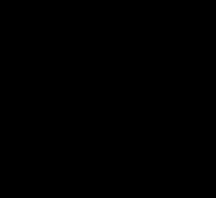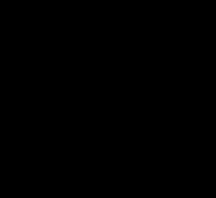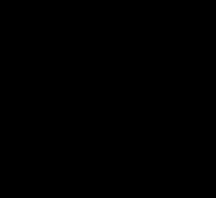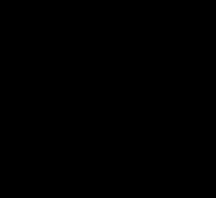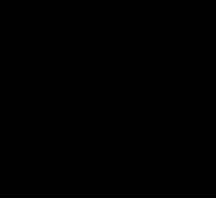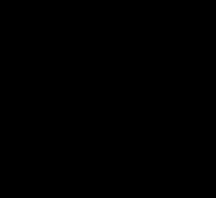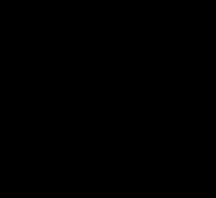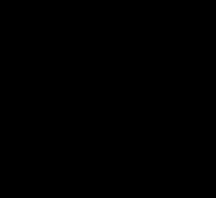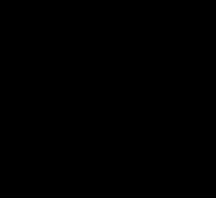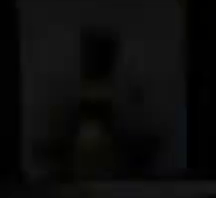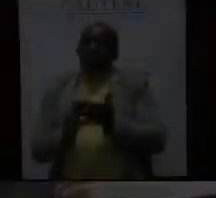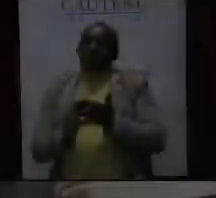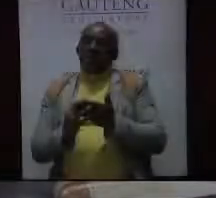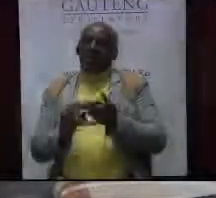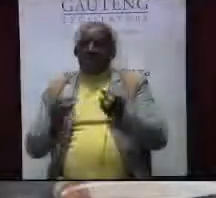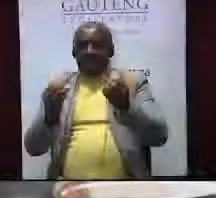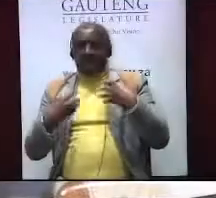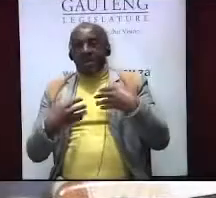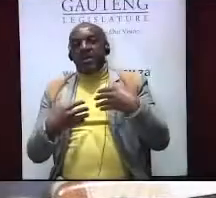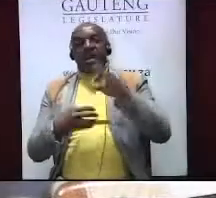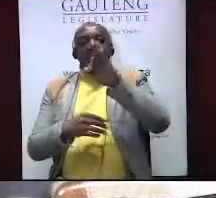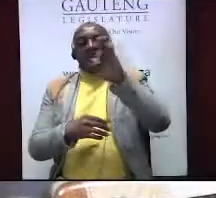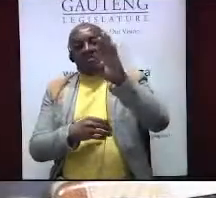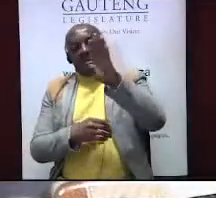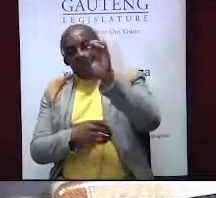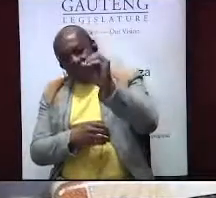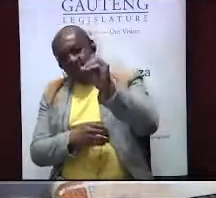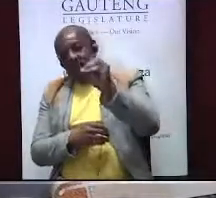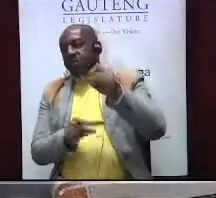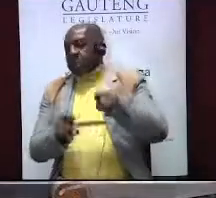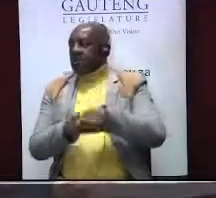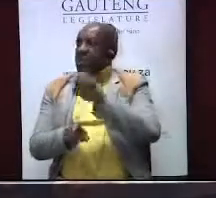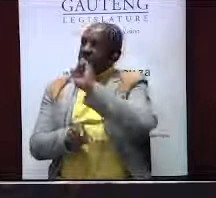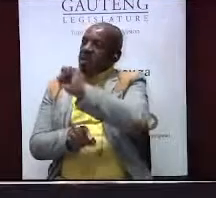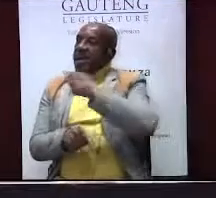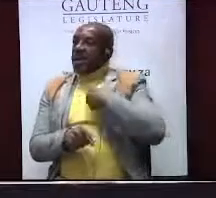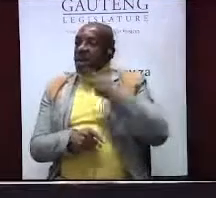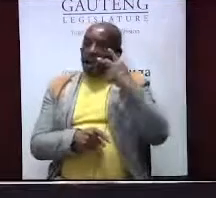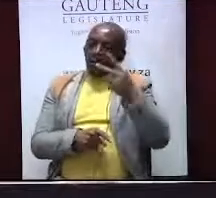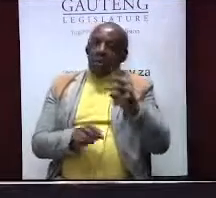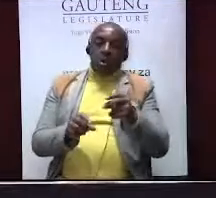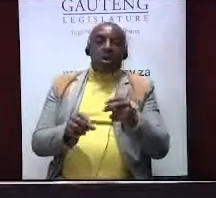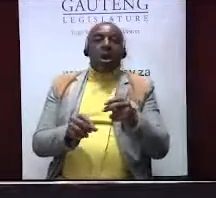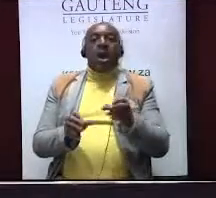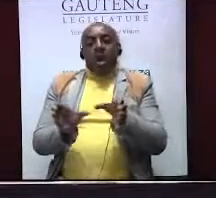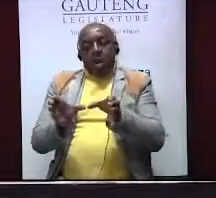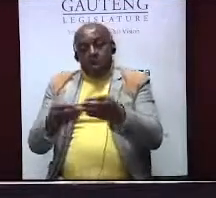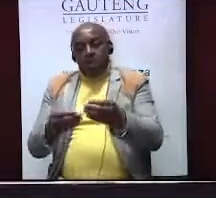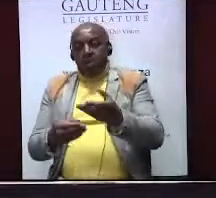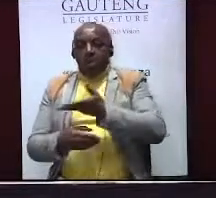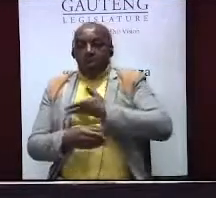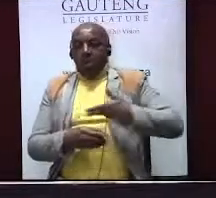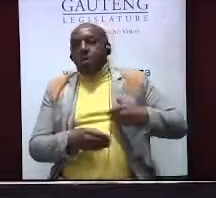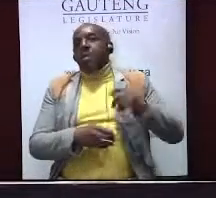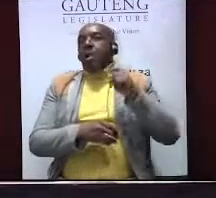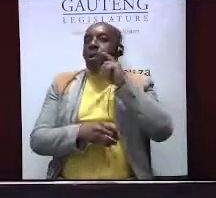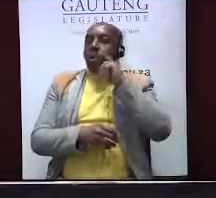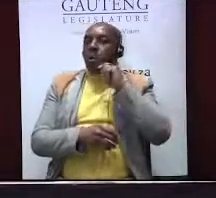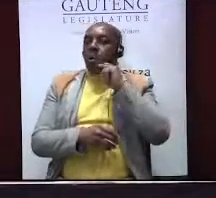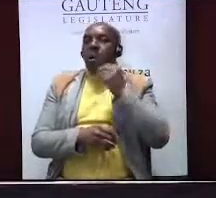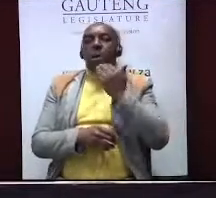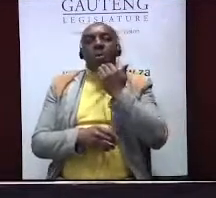with faith-based organization like yourself, and I see before me a group of women and men that are